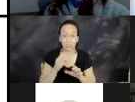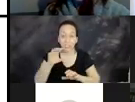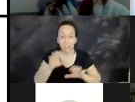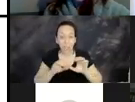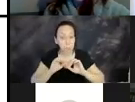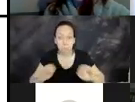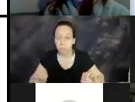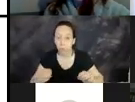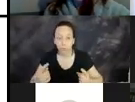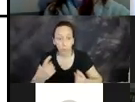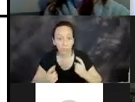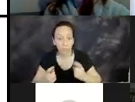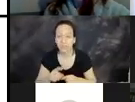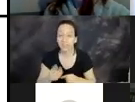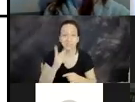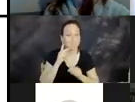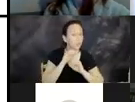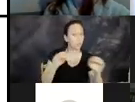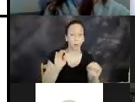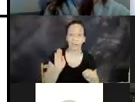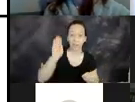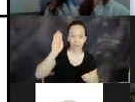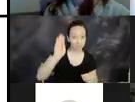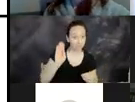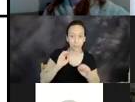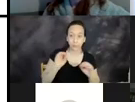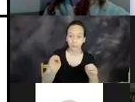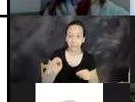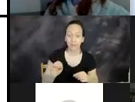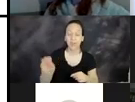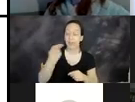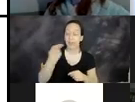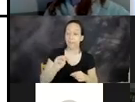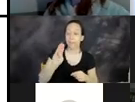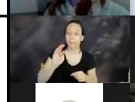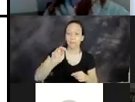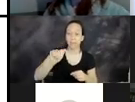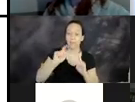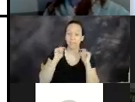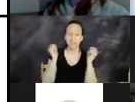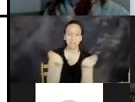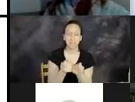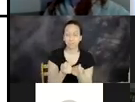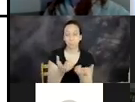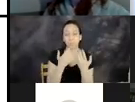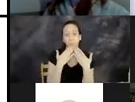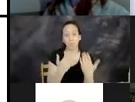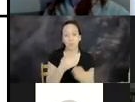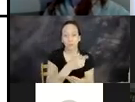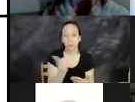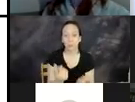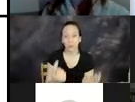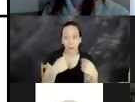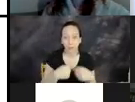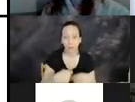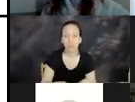I don't see any other hands raised. The MBTA team really wants to thank you for coming in. If you could go for one